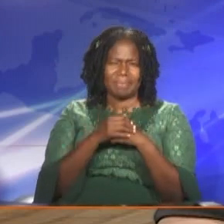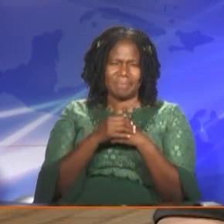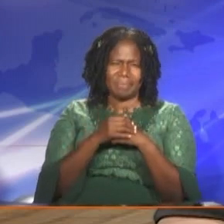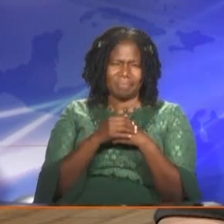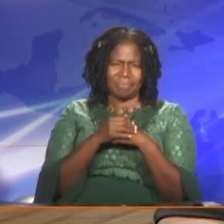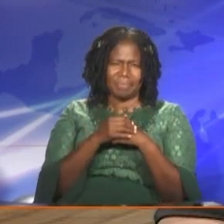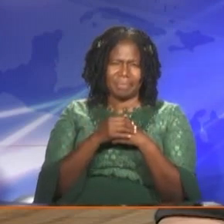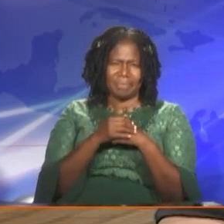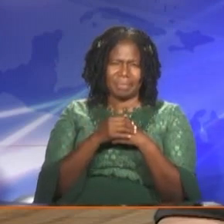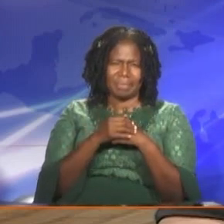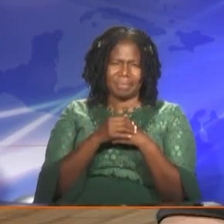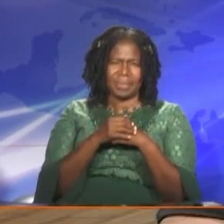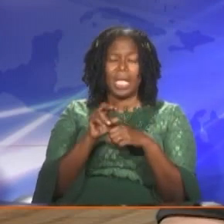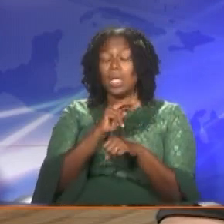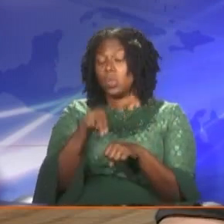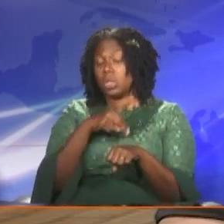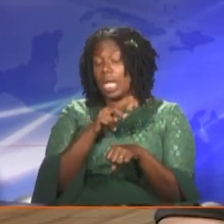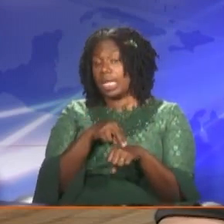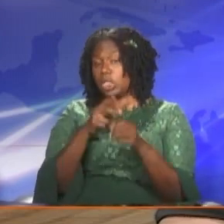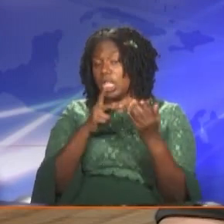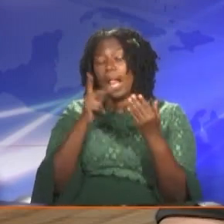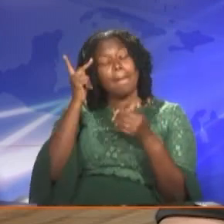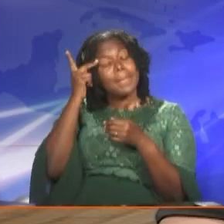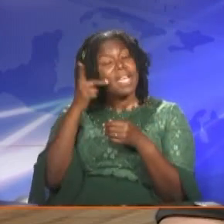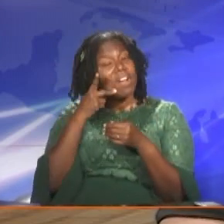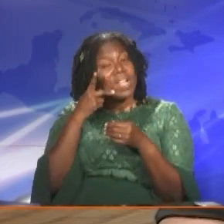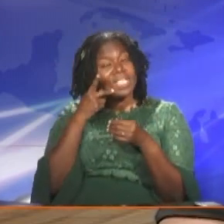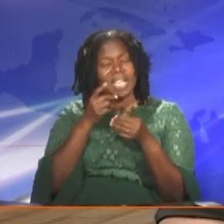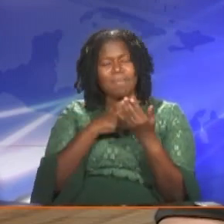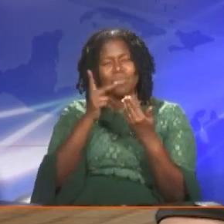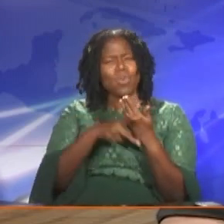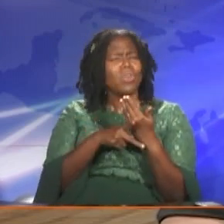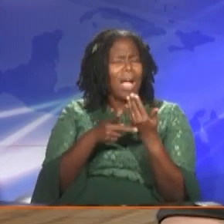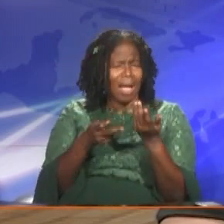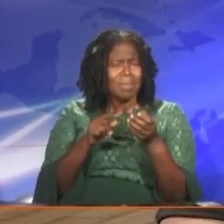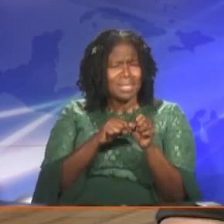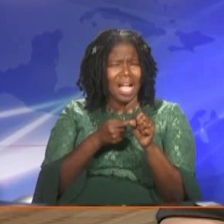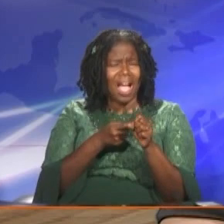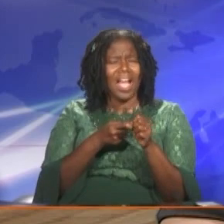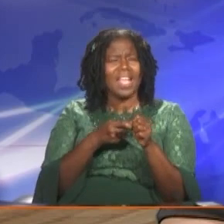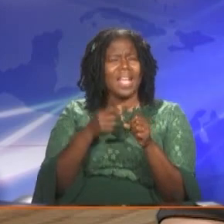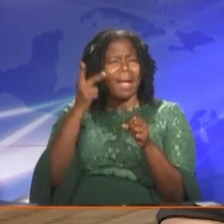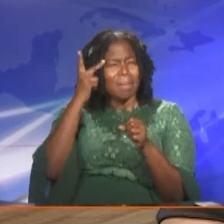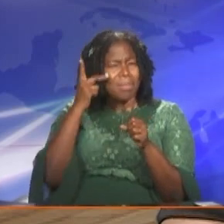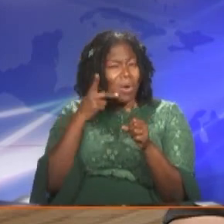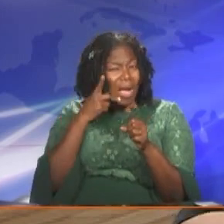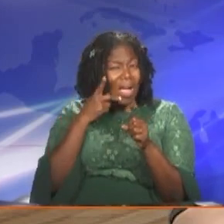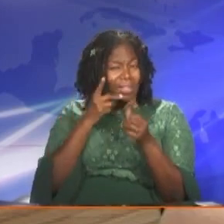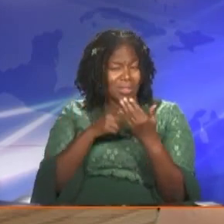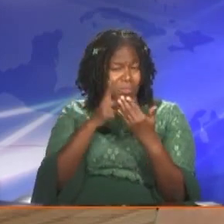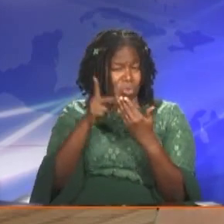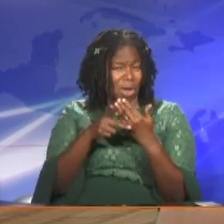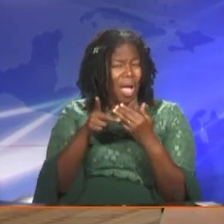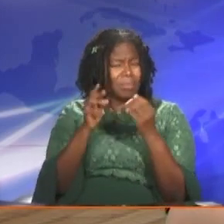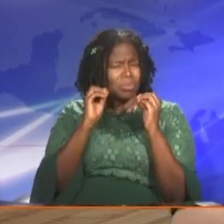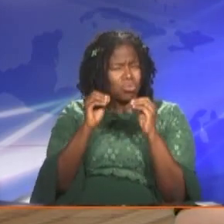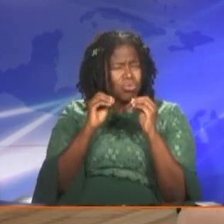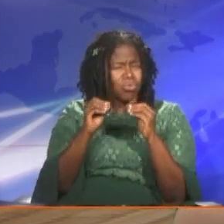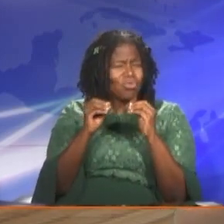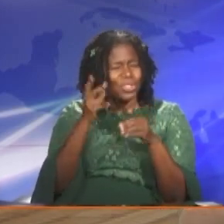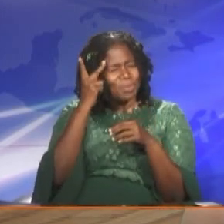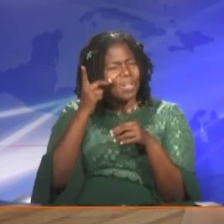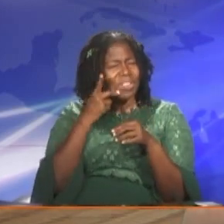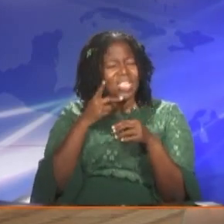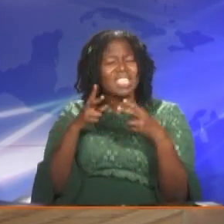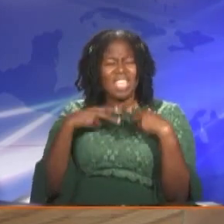with the National Parenting Program that was launched, Yes. all those services that are being offered are also free. All free. All They're all free. free. It is So if you there. need the